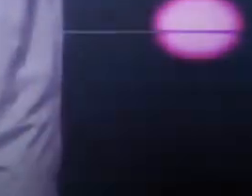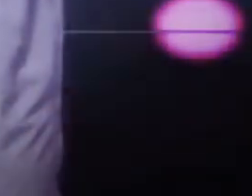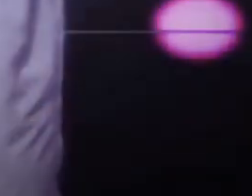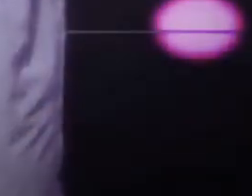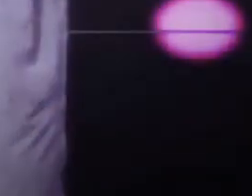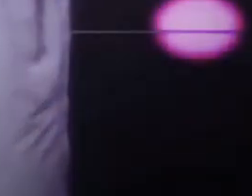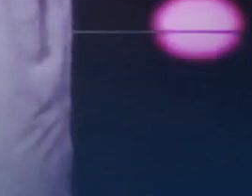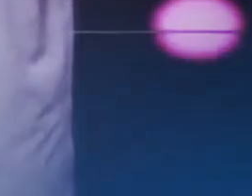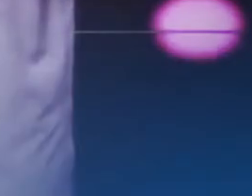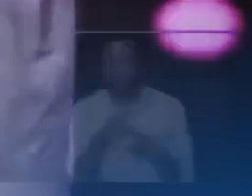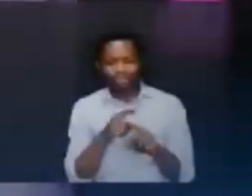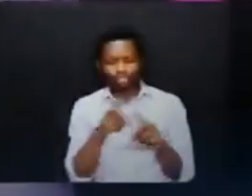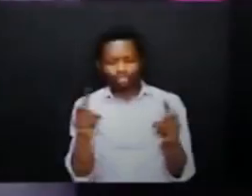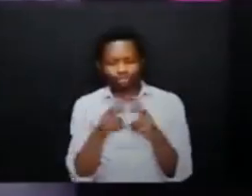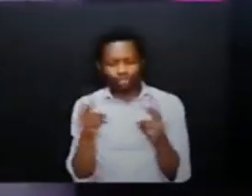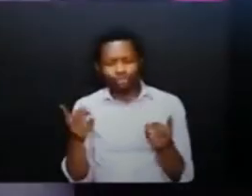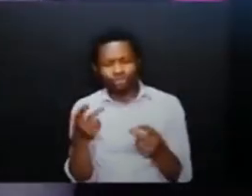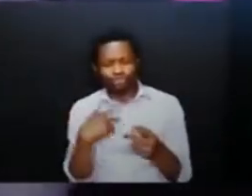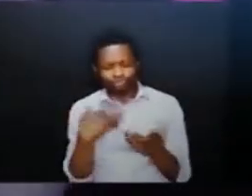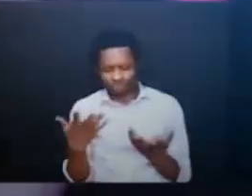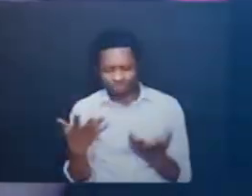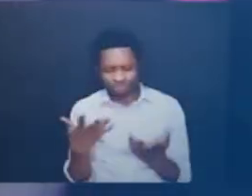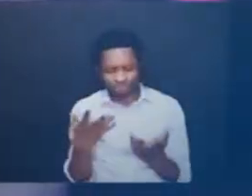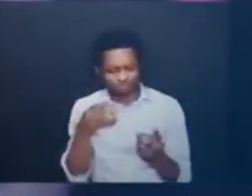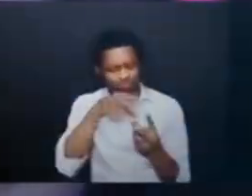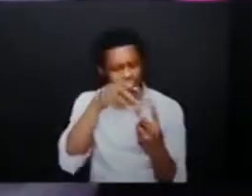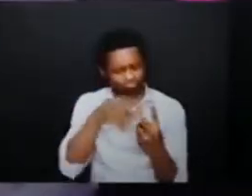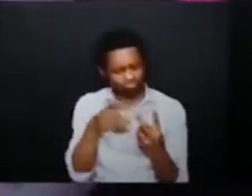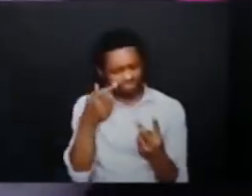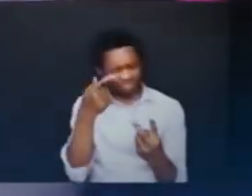wouldn't want to joke with that at all. I